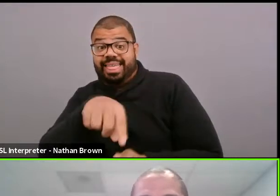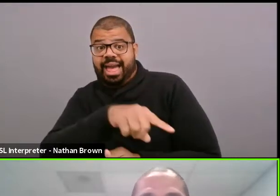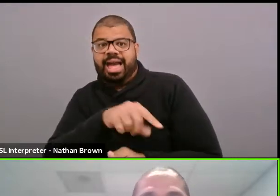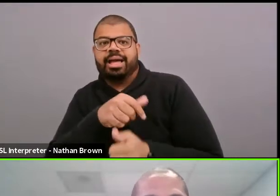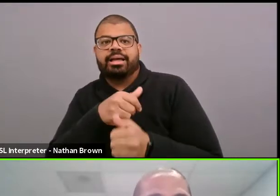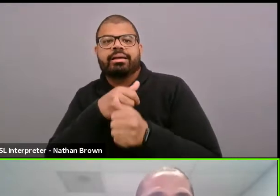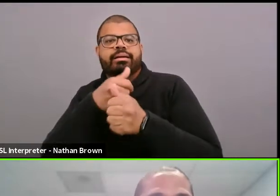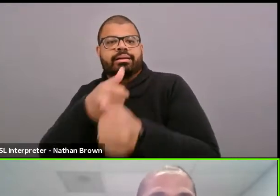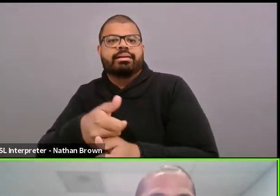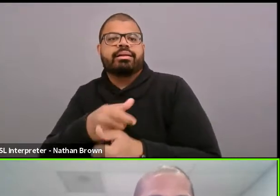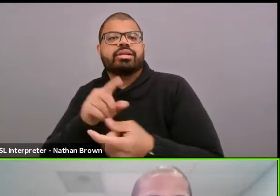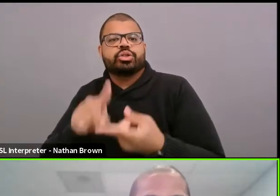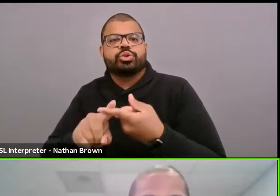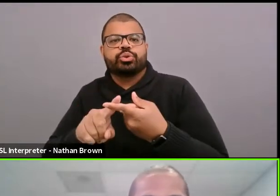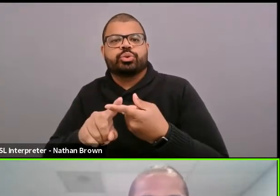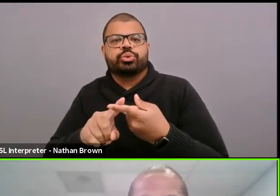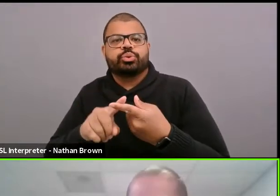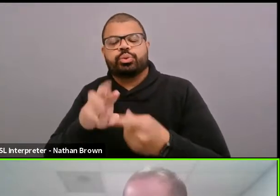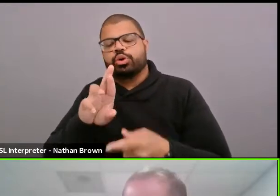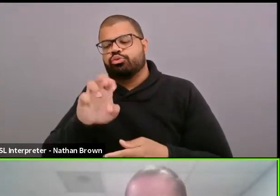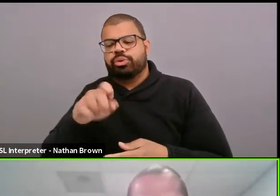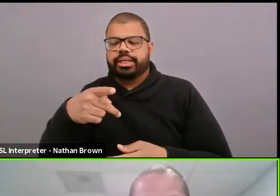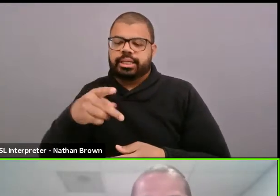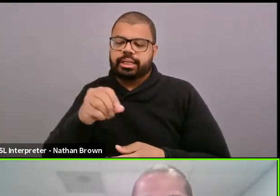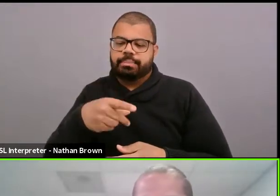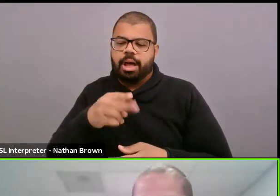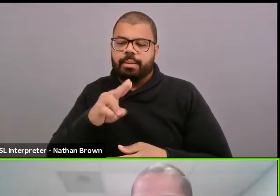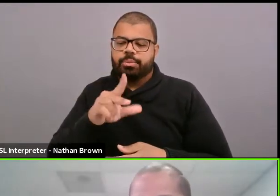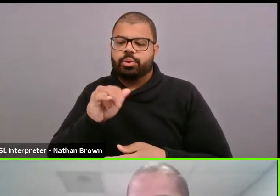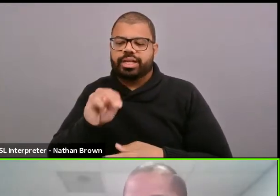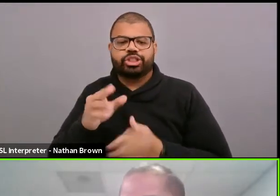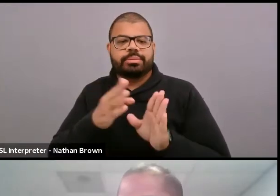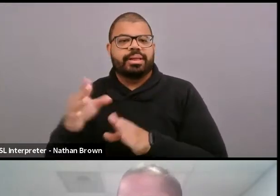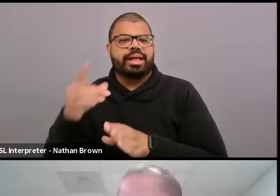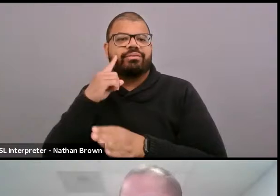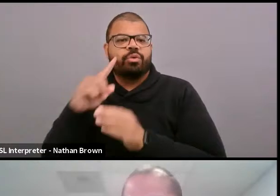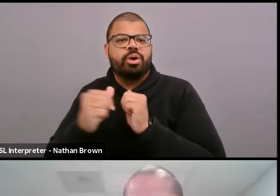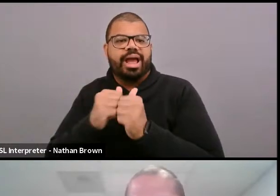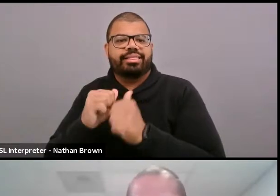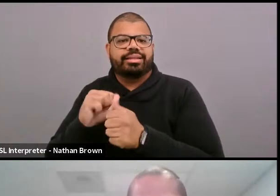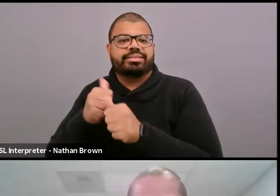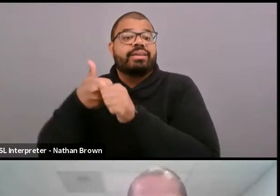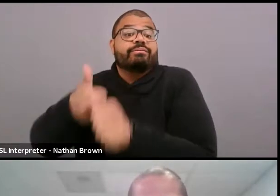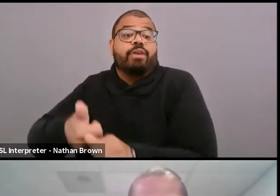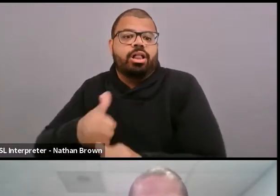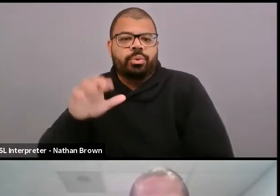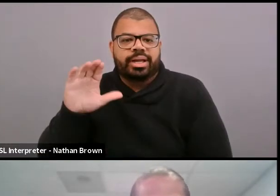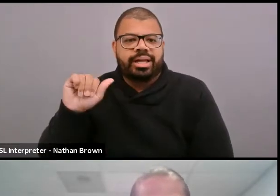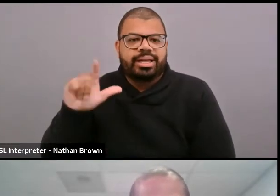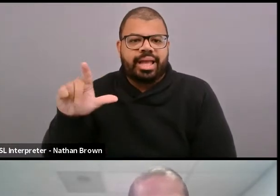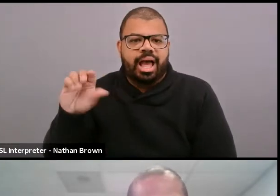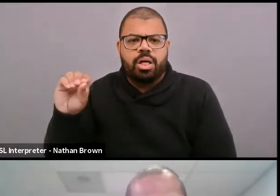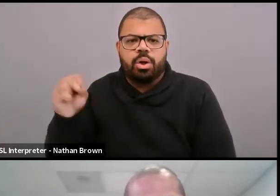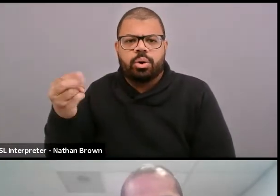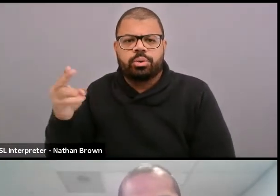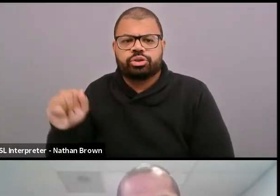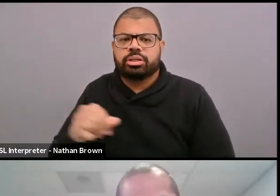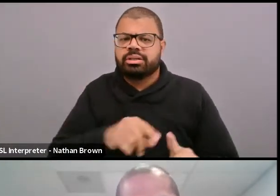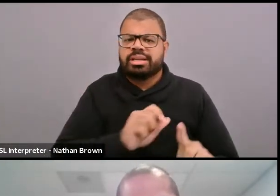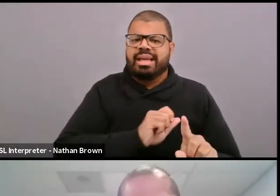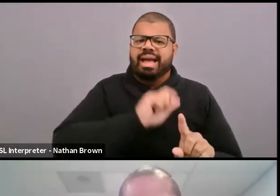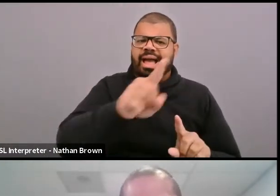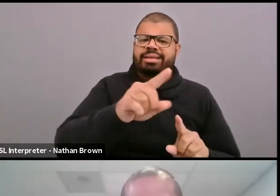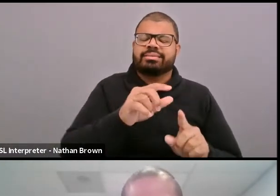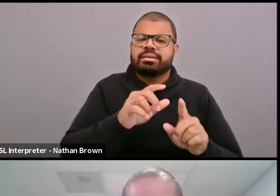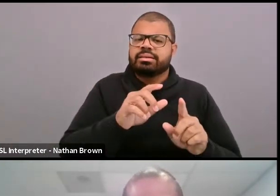repopulation plan for athletes, according to CAOSHA. I'm sorry, I think I missed this. Did you say that the